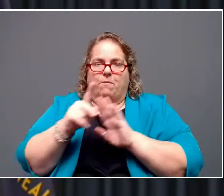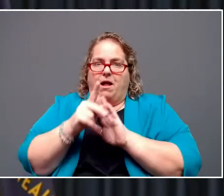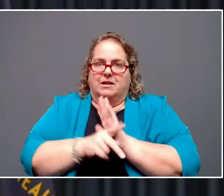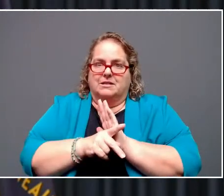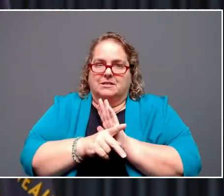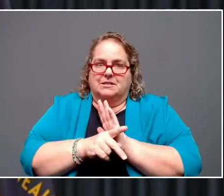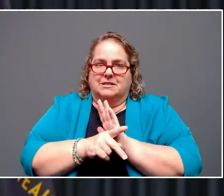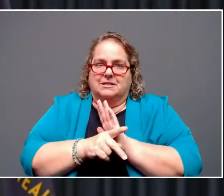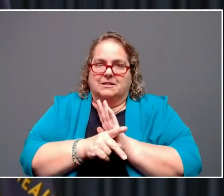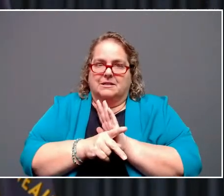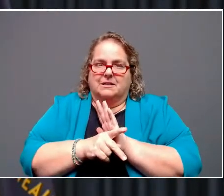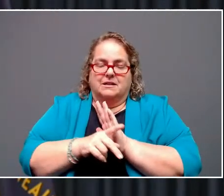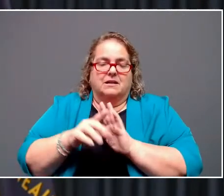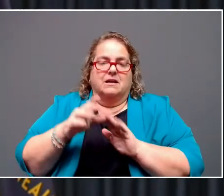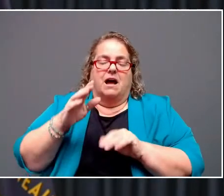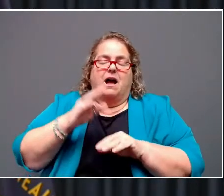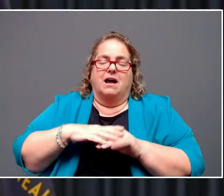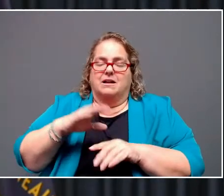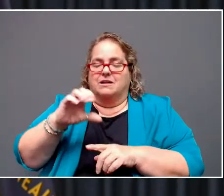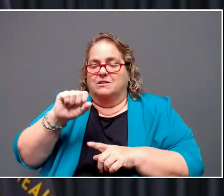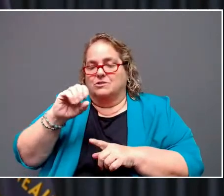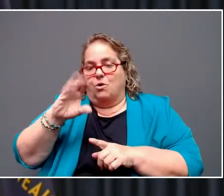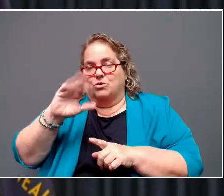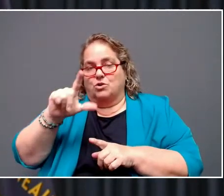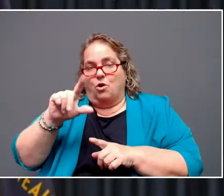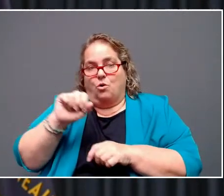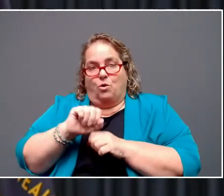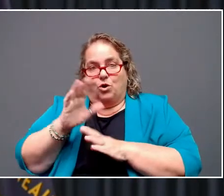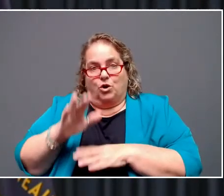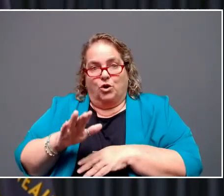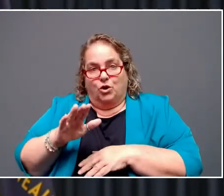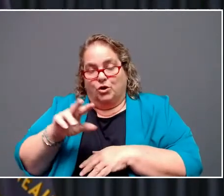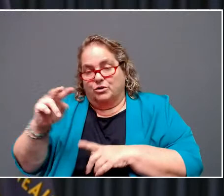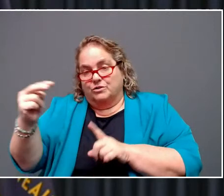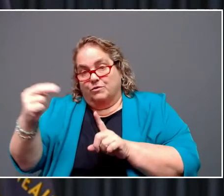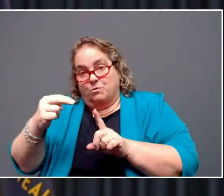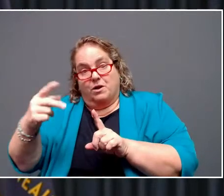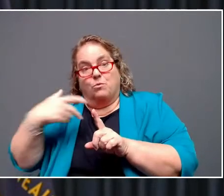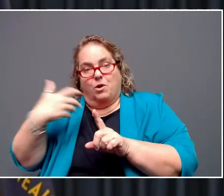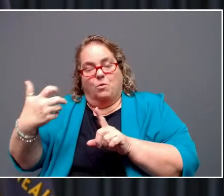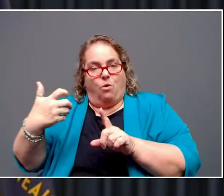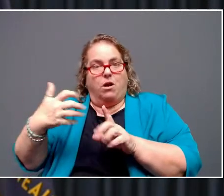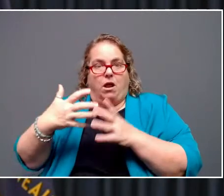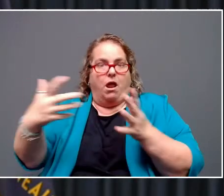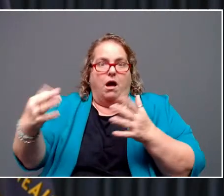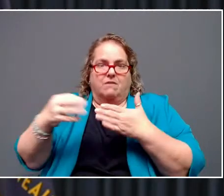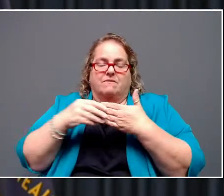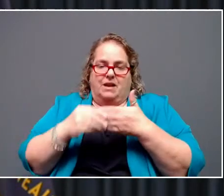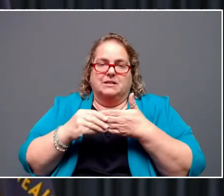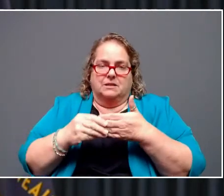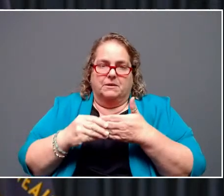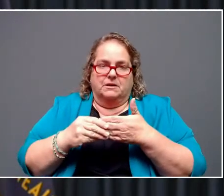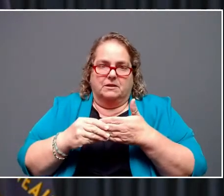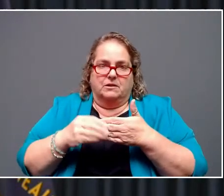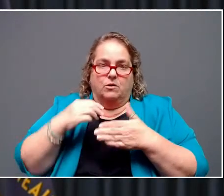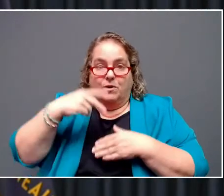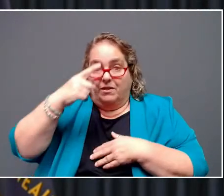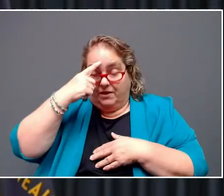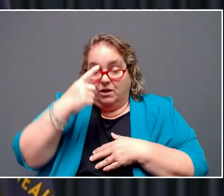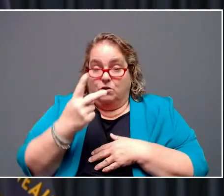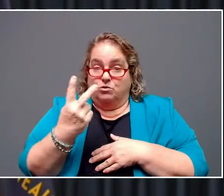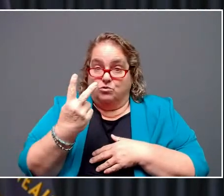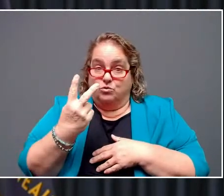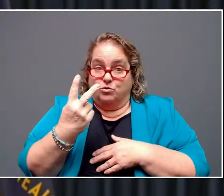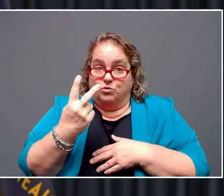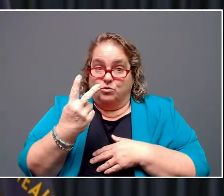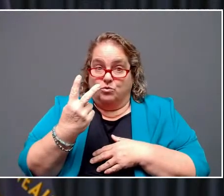worker side, we haven't, and first of all, we want significant flexibility, and we believe 2 out of 5 days that you don't have to